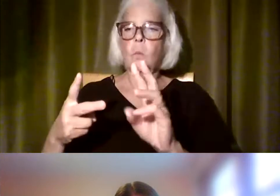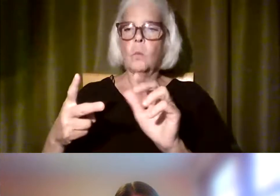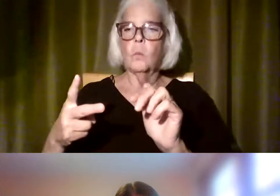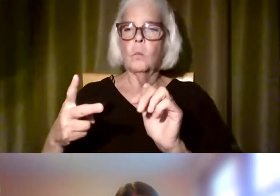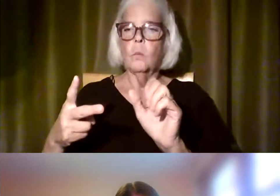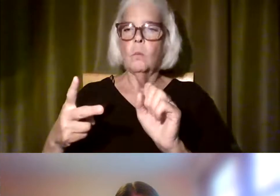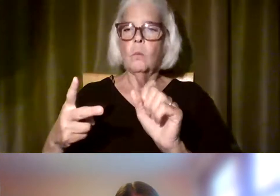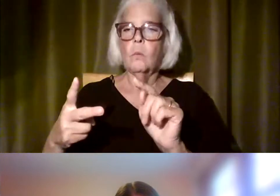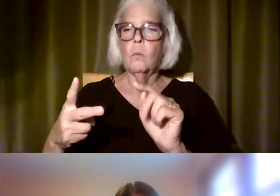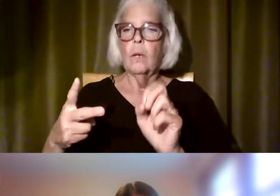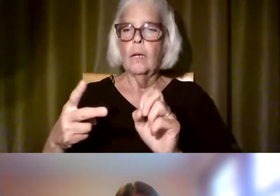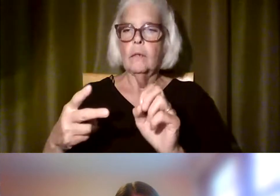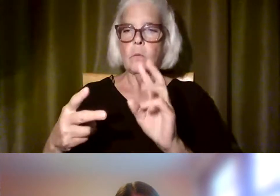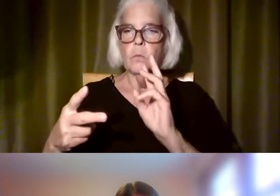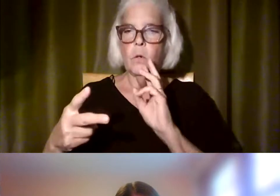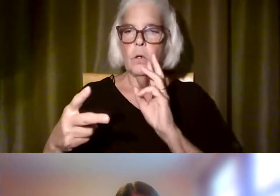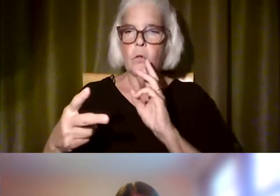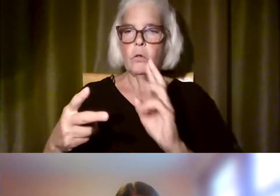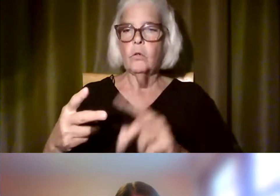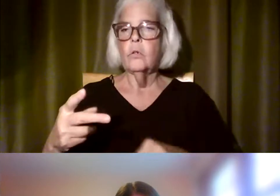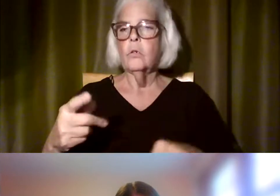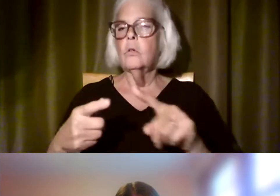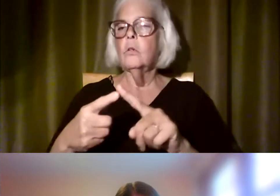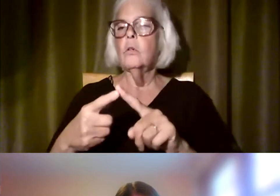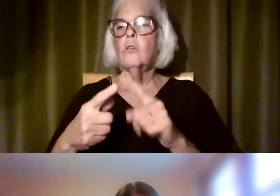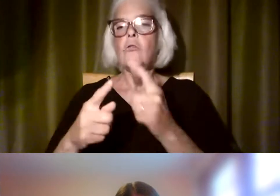right now surveillance testing for